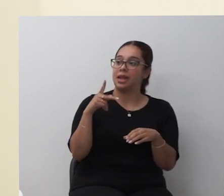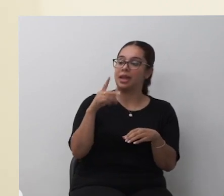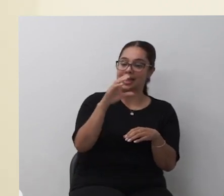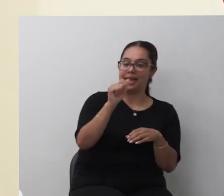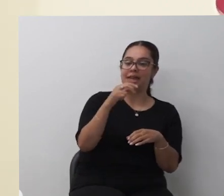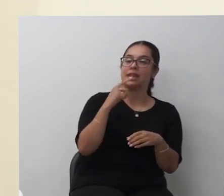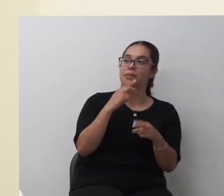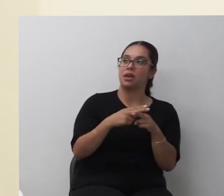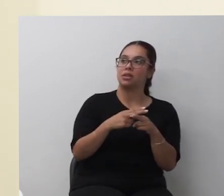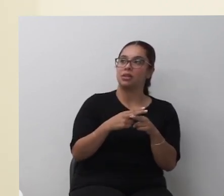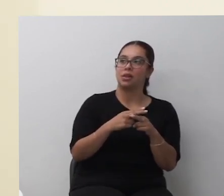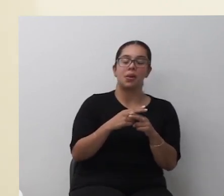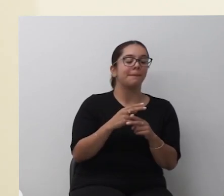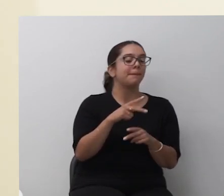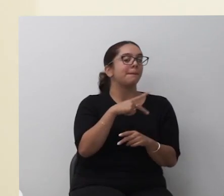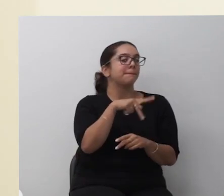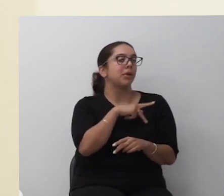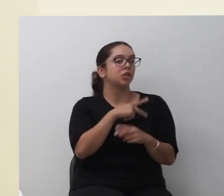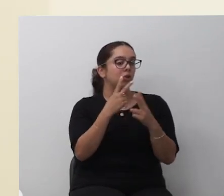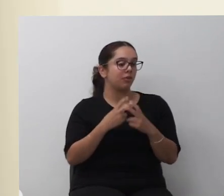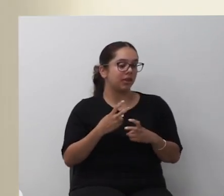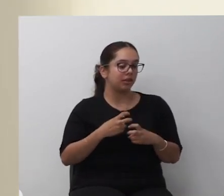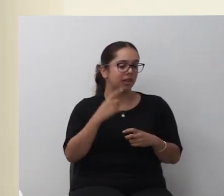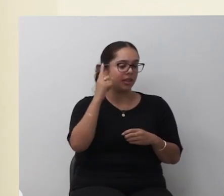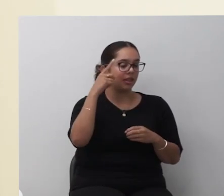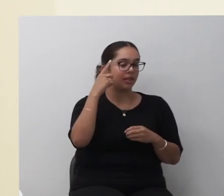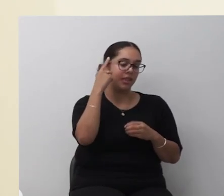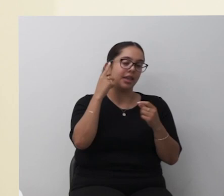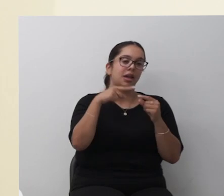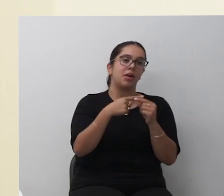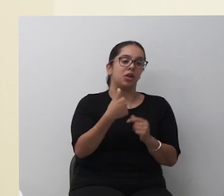is doing some personal reflection, right? Thinking about oneself